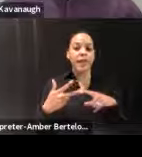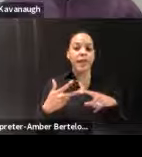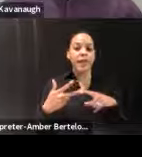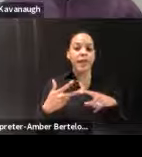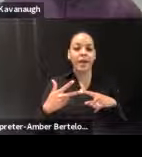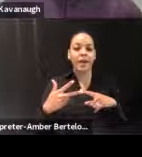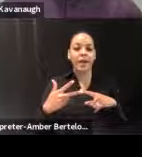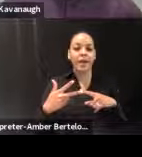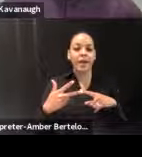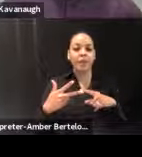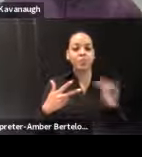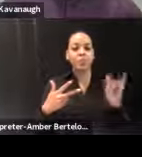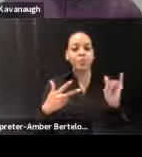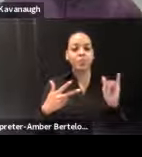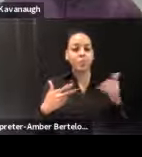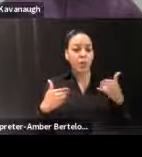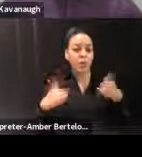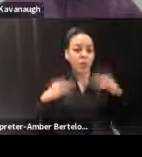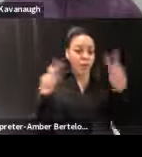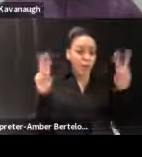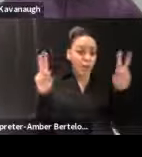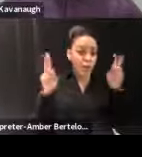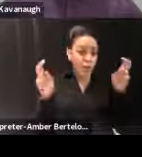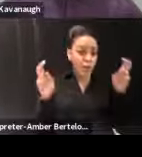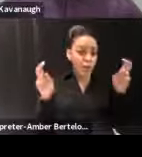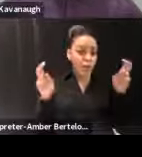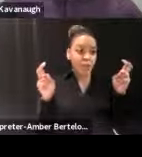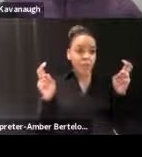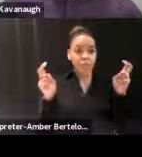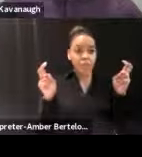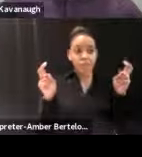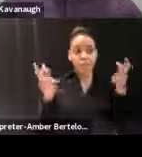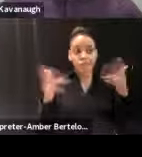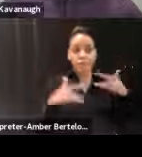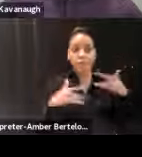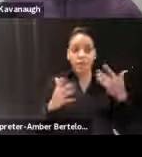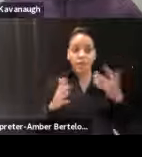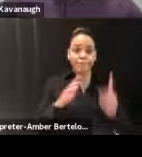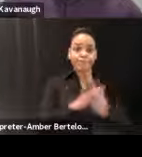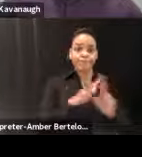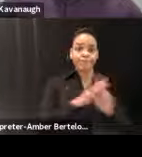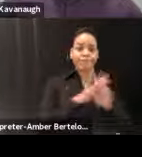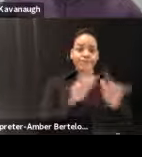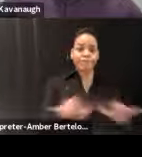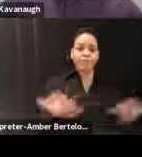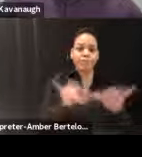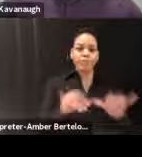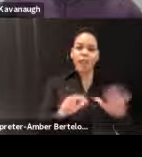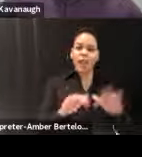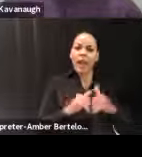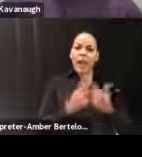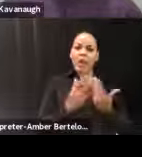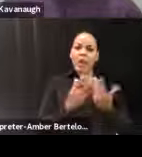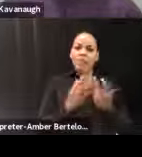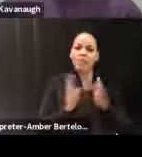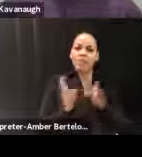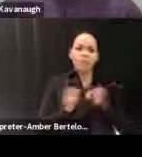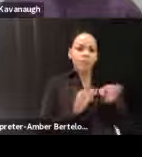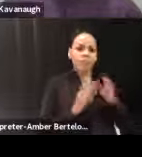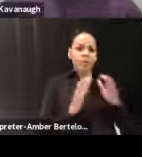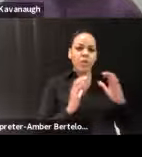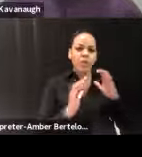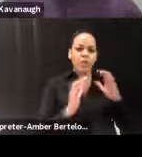was there a topic that's spoken about constantly? And how did you move into the conversation with